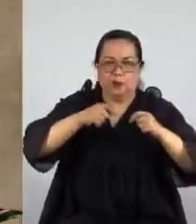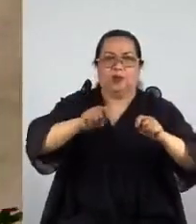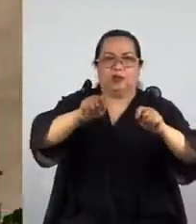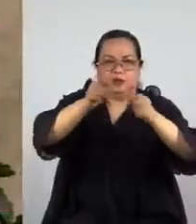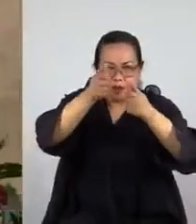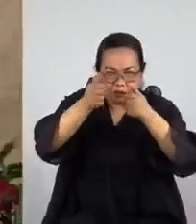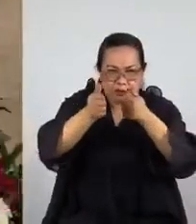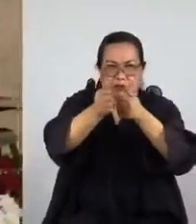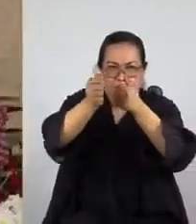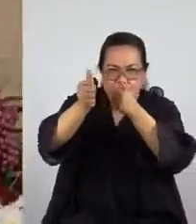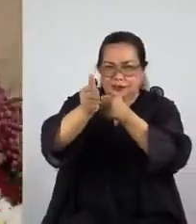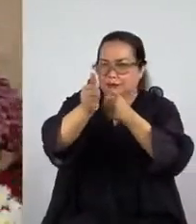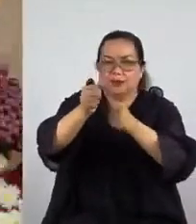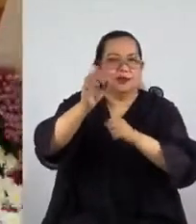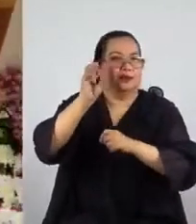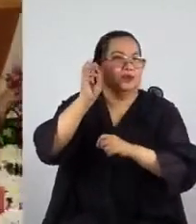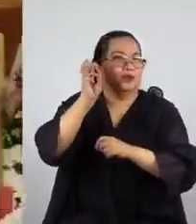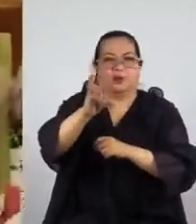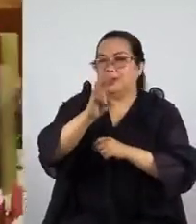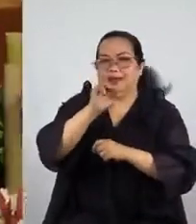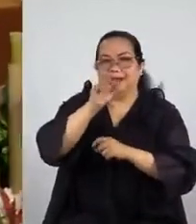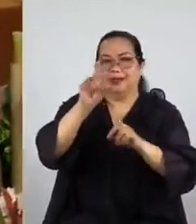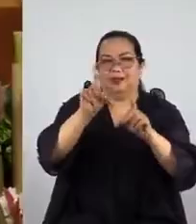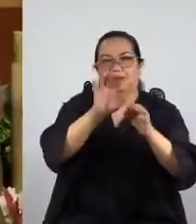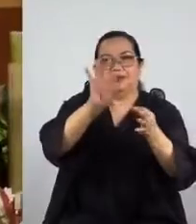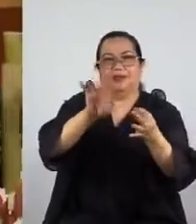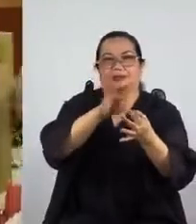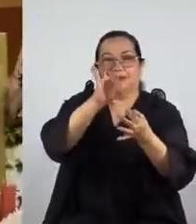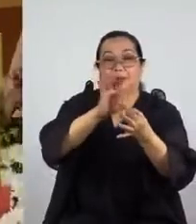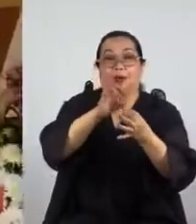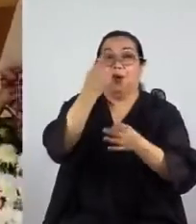follow Jesus, we will never be able to do it perfectly. He